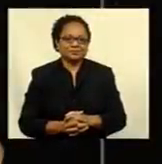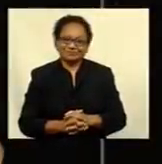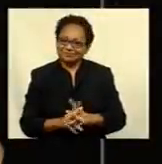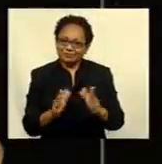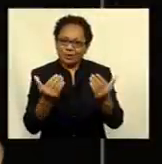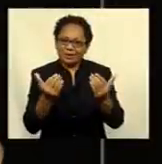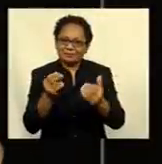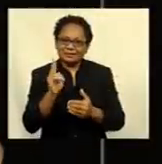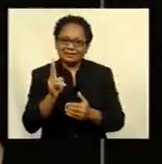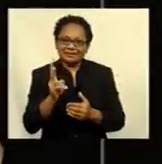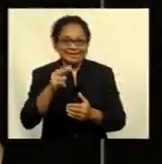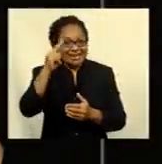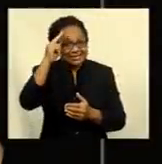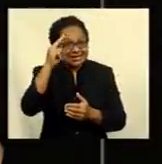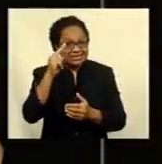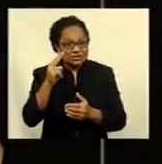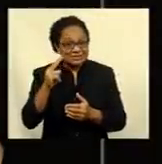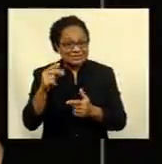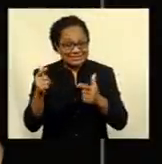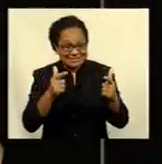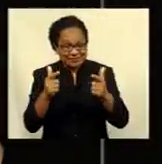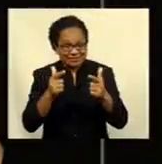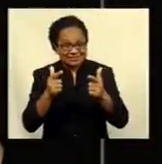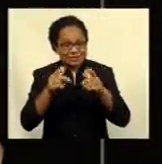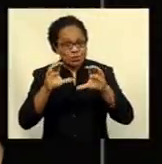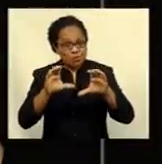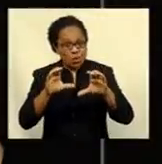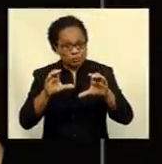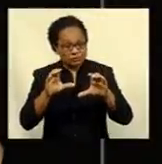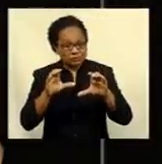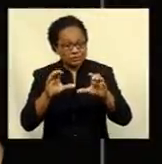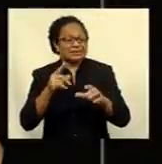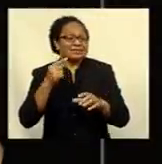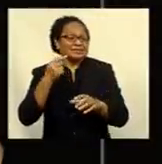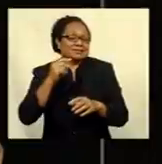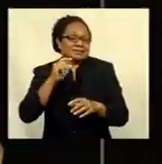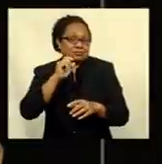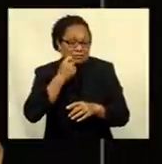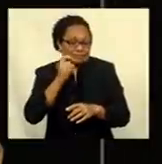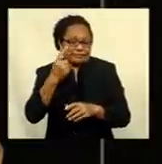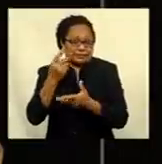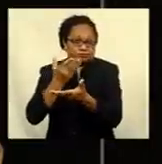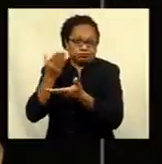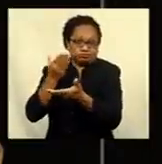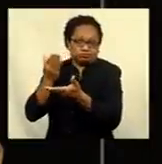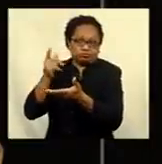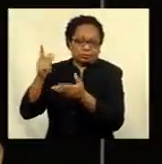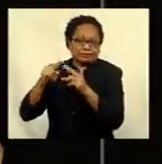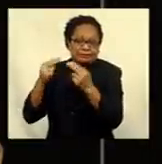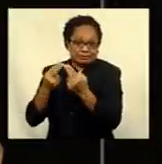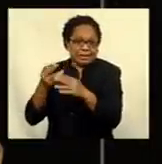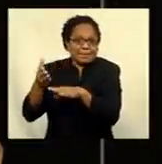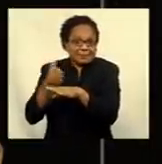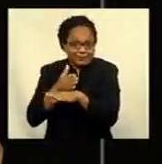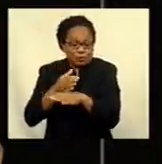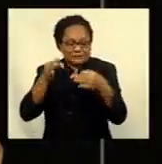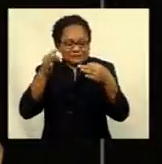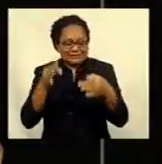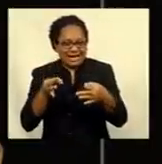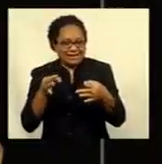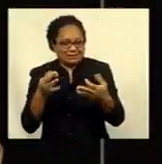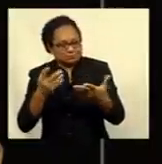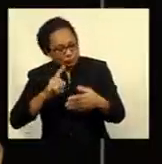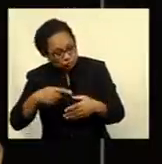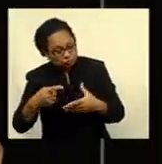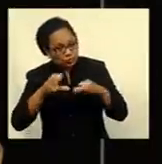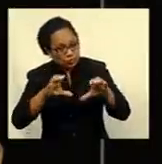Welcome back. National Sevens head coach Gareth Baber will have to consult his family first before making a decision about his future. Since the